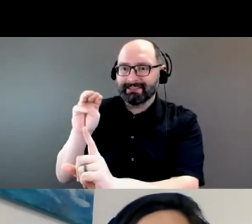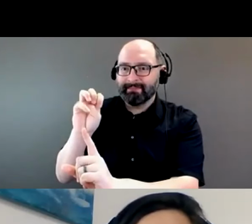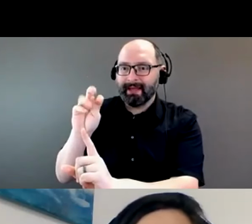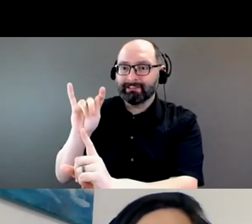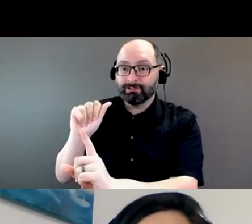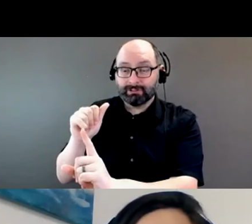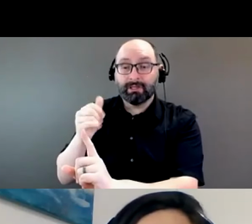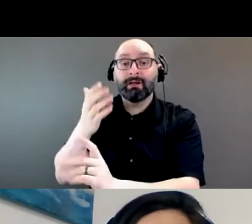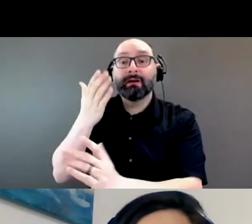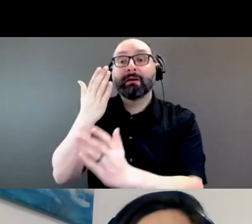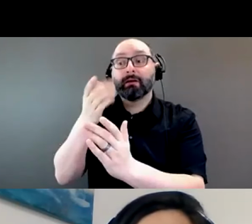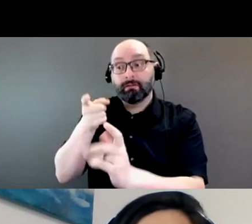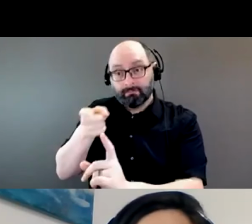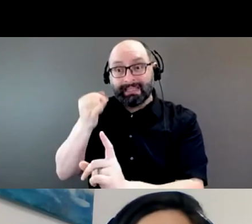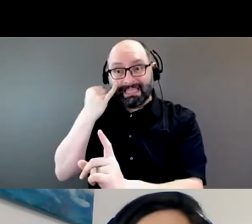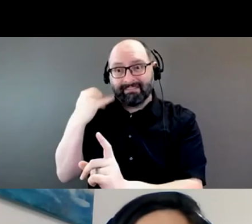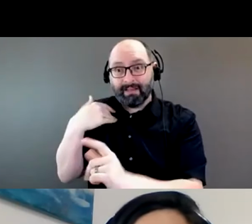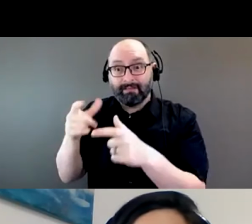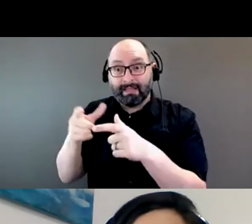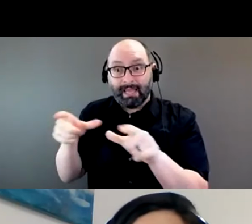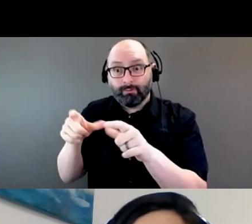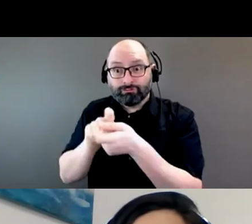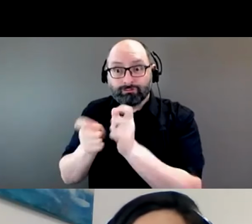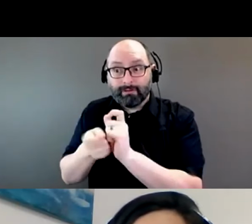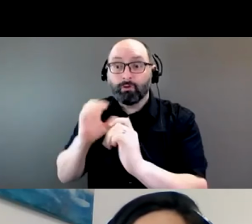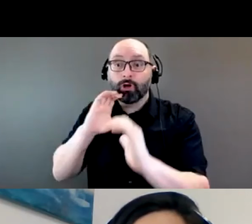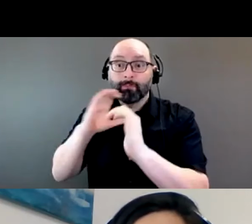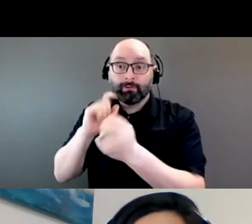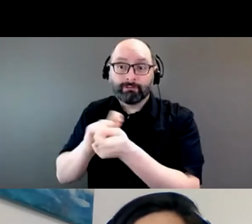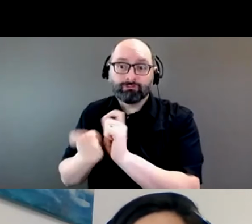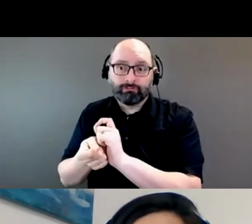changes in their language and communication as well.